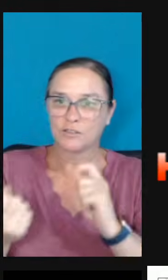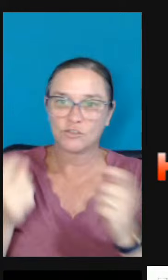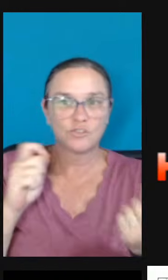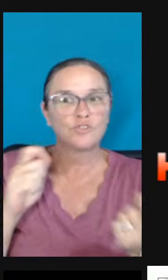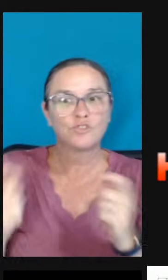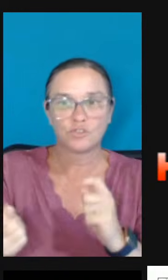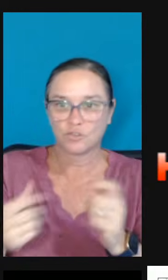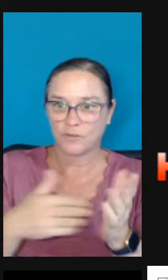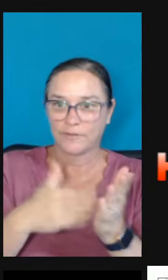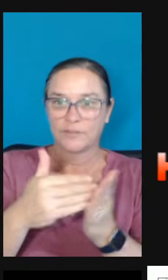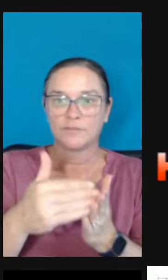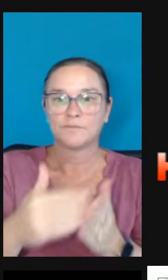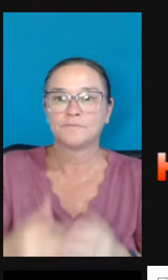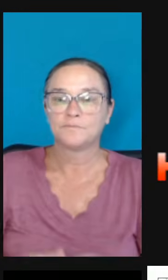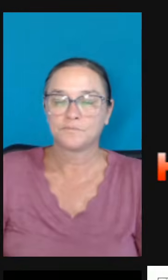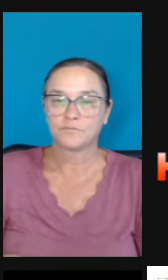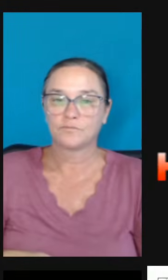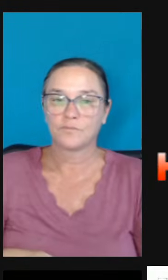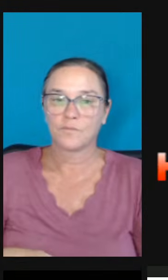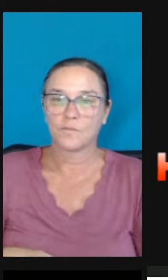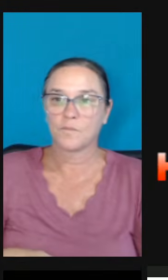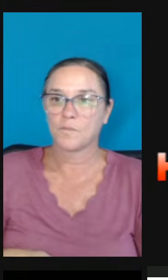capture yesterday.